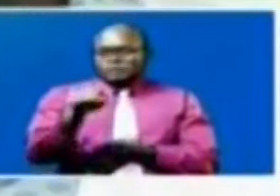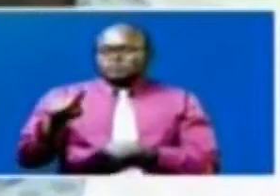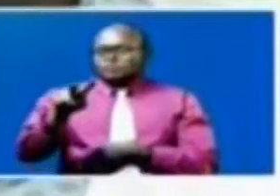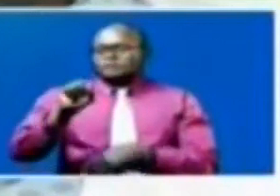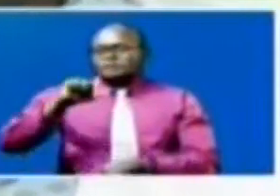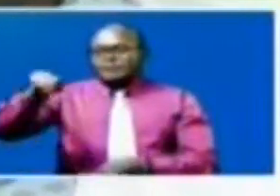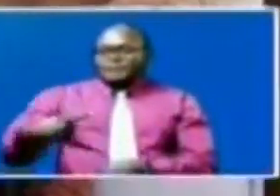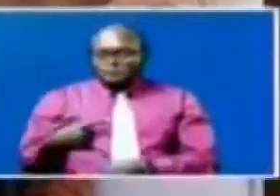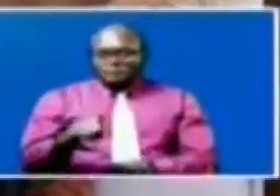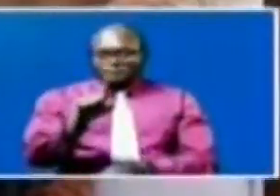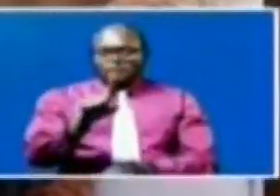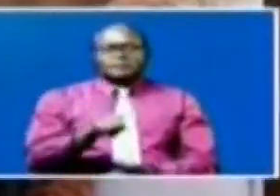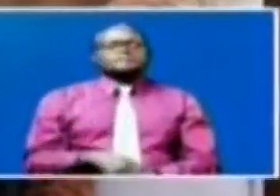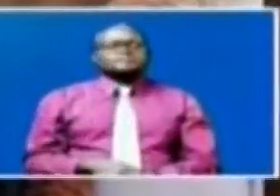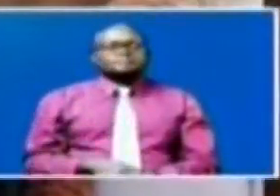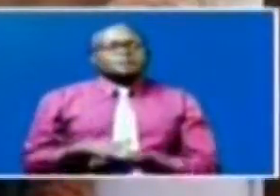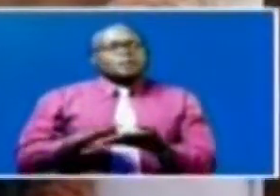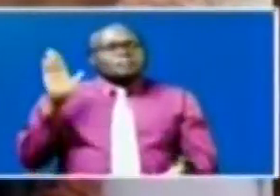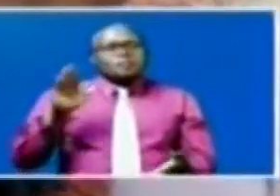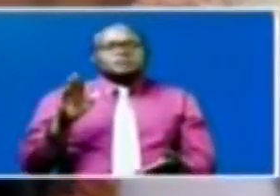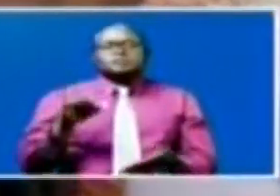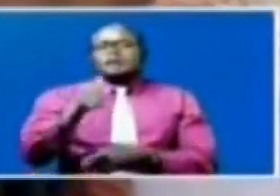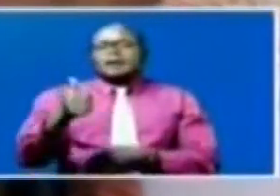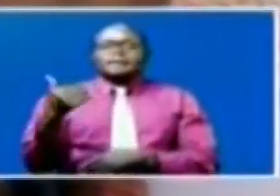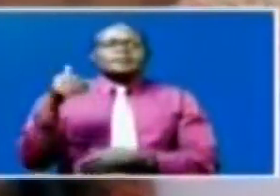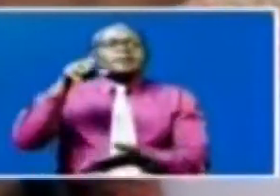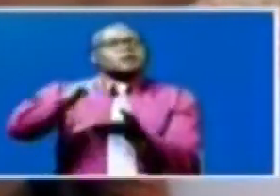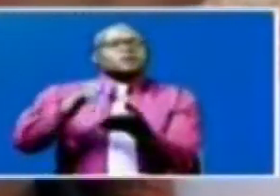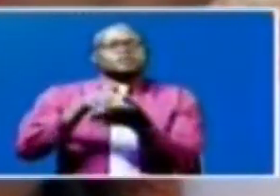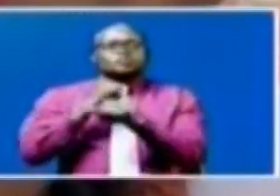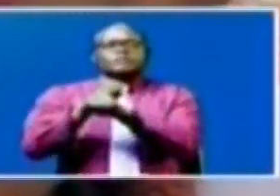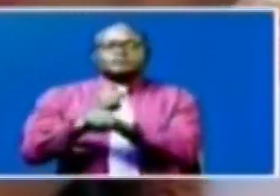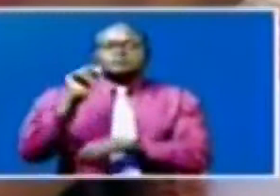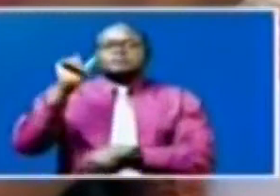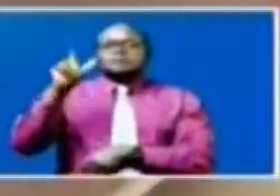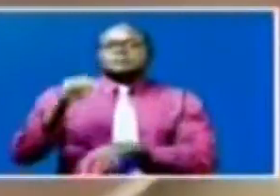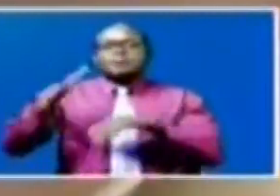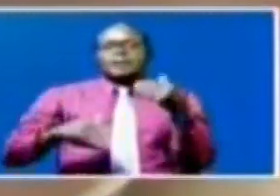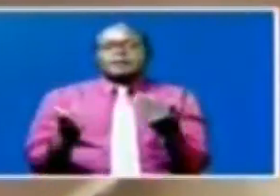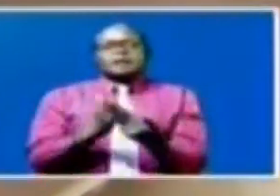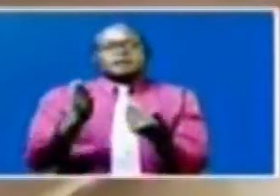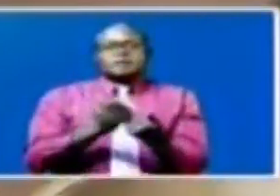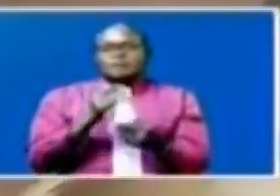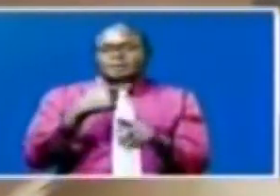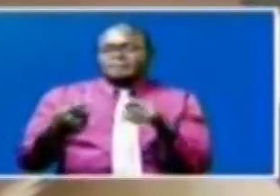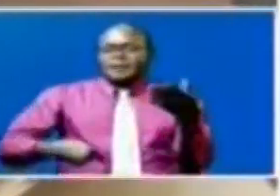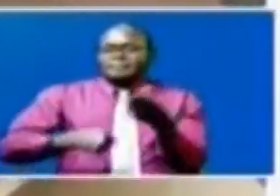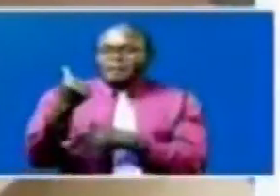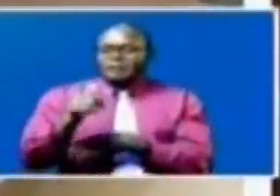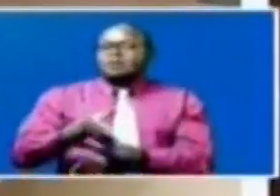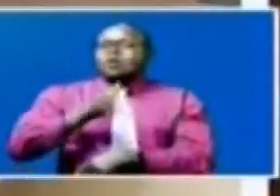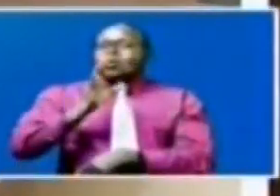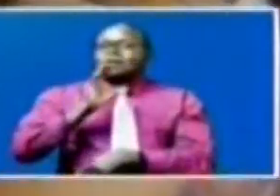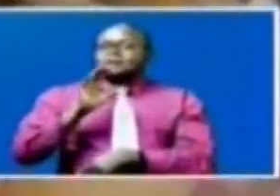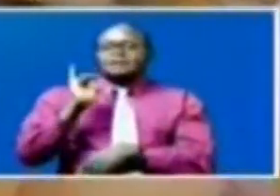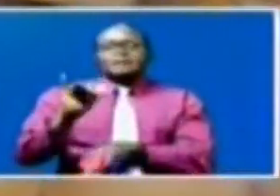25,000 per crown. As with most other conditions, prevention is cheaper than cure. Though buying drinking water